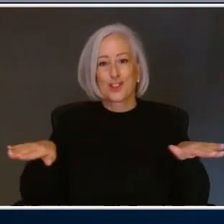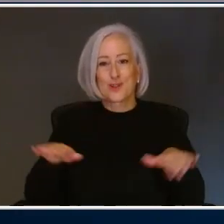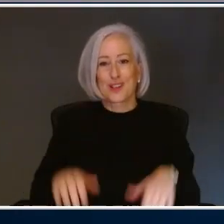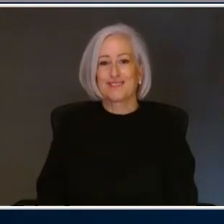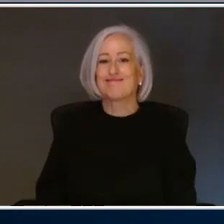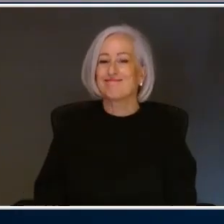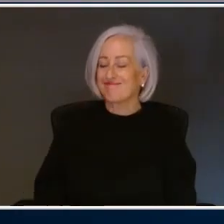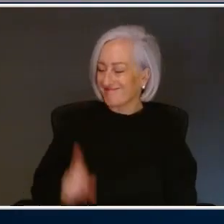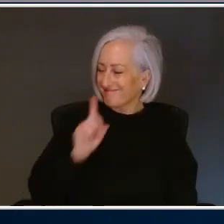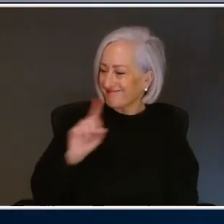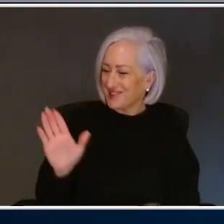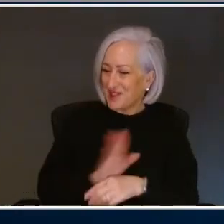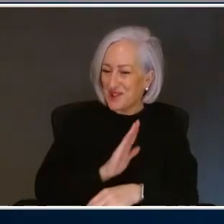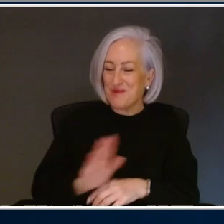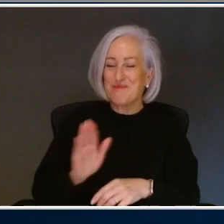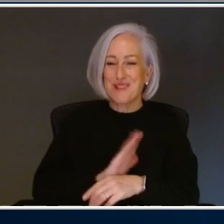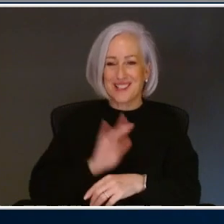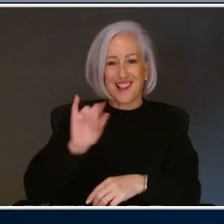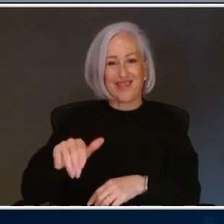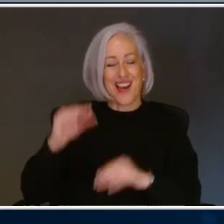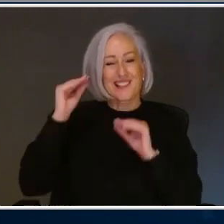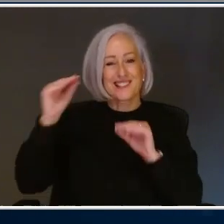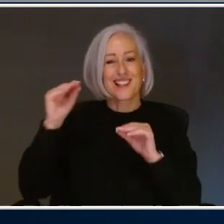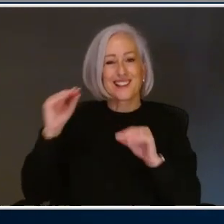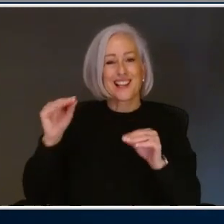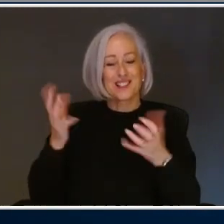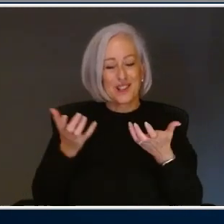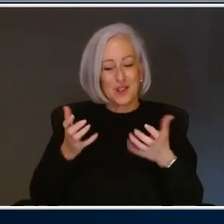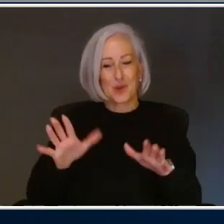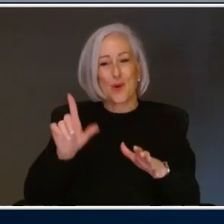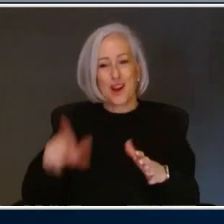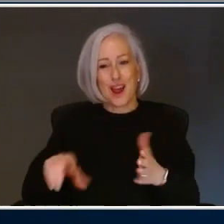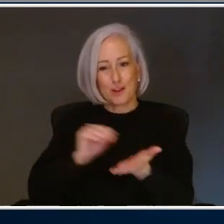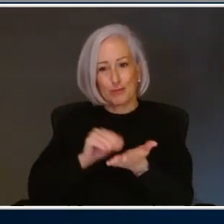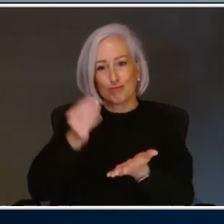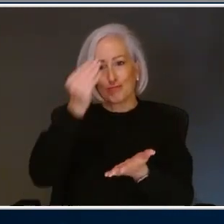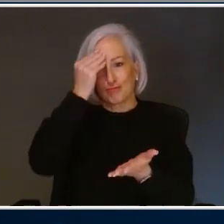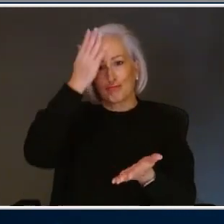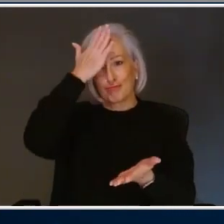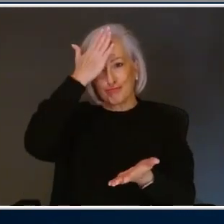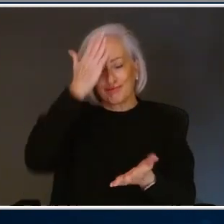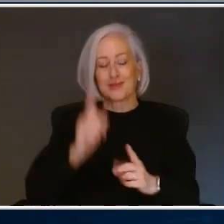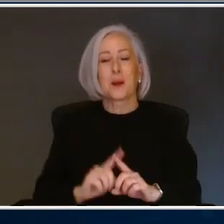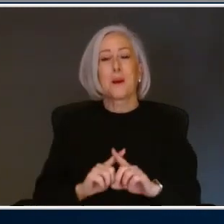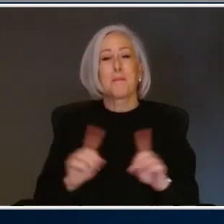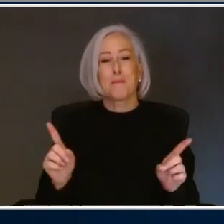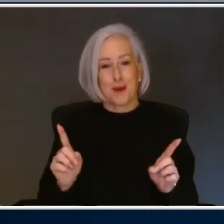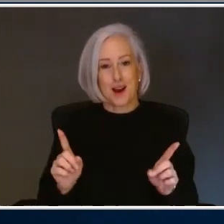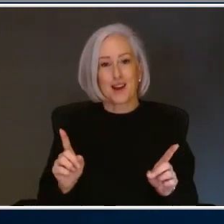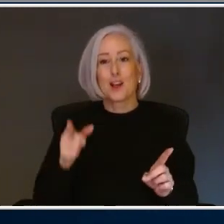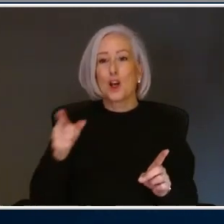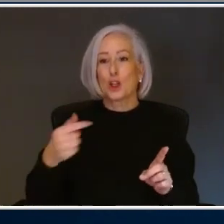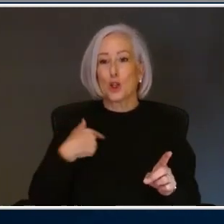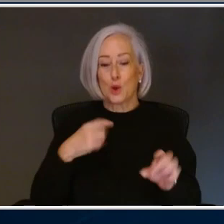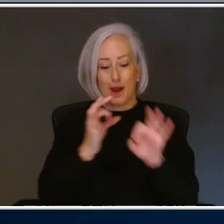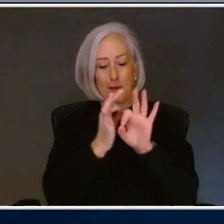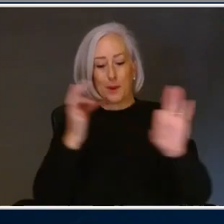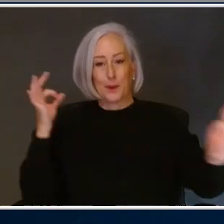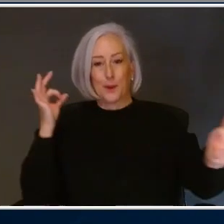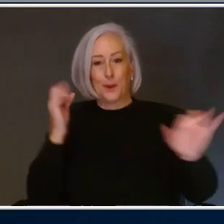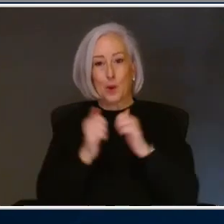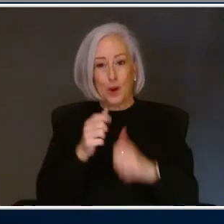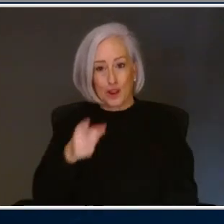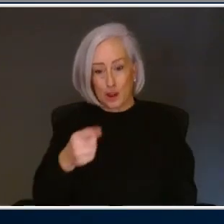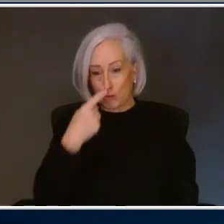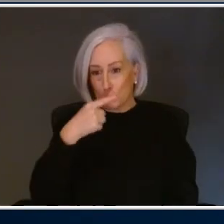Absolutely. It is a lesson no one really wants to have to learn, but you make the best of it. You have the skewer there with you. I want you to show it to